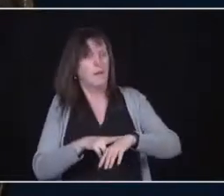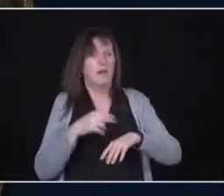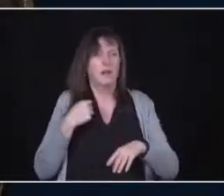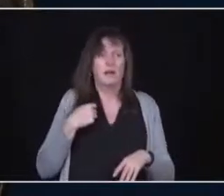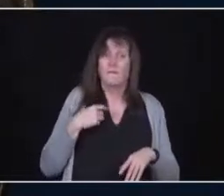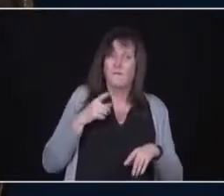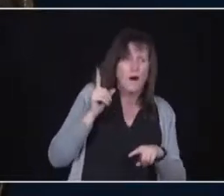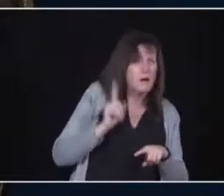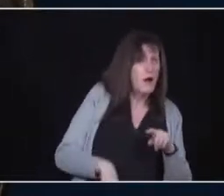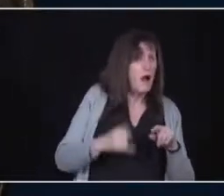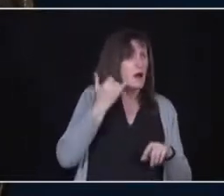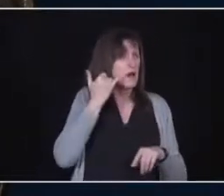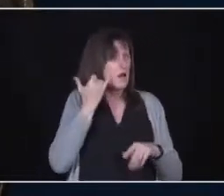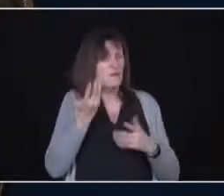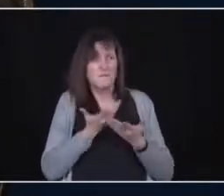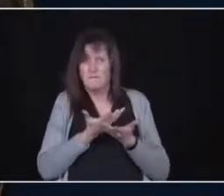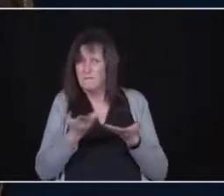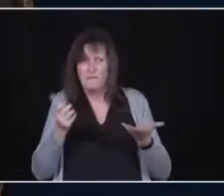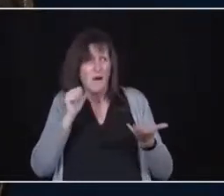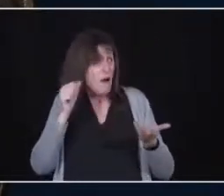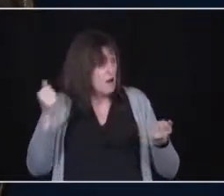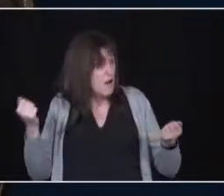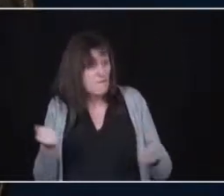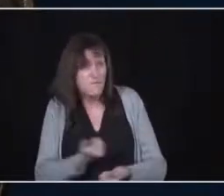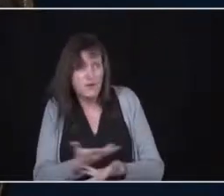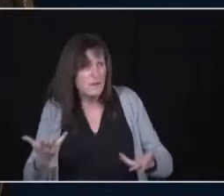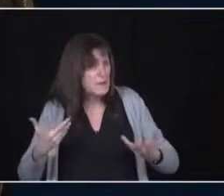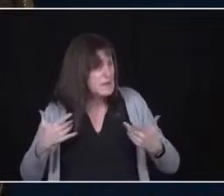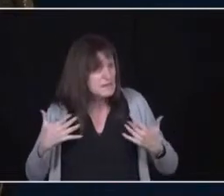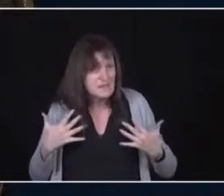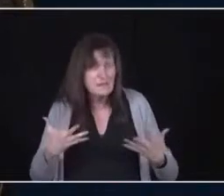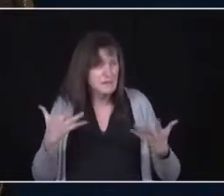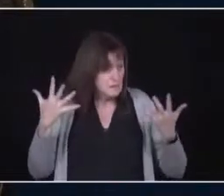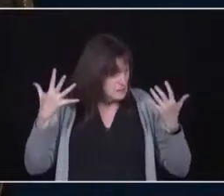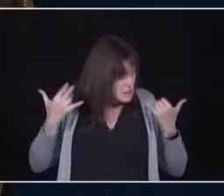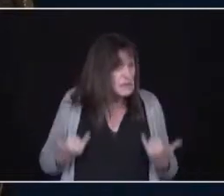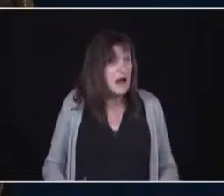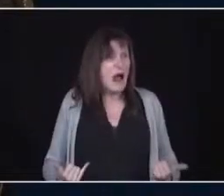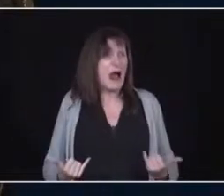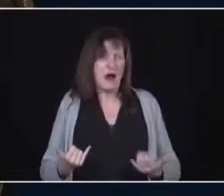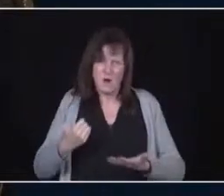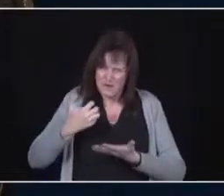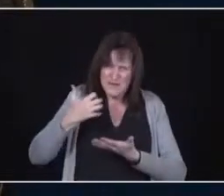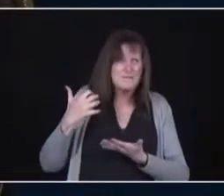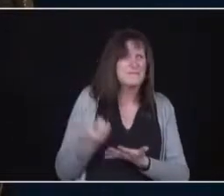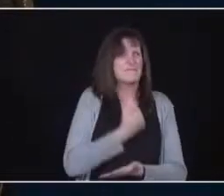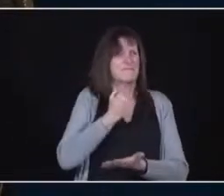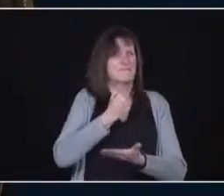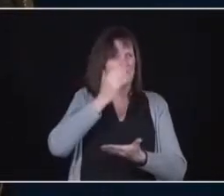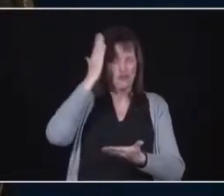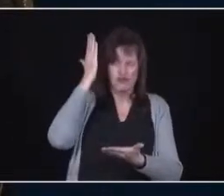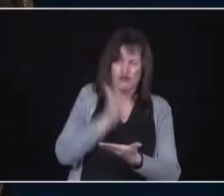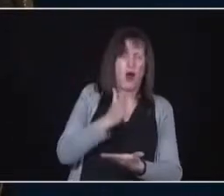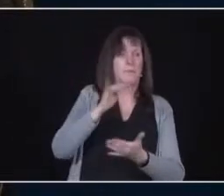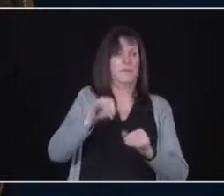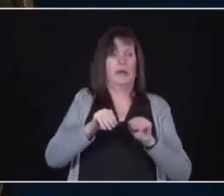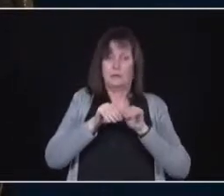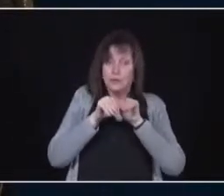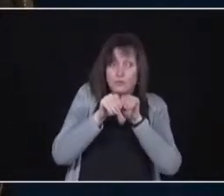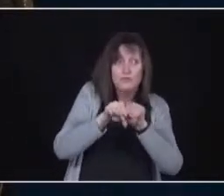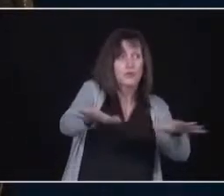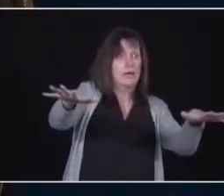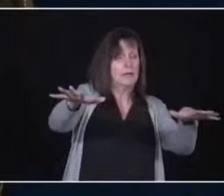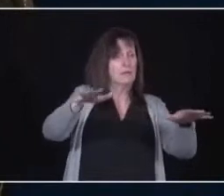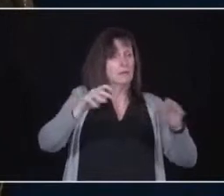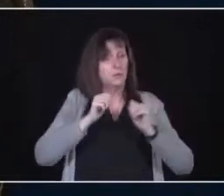can right now to stop the rapid spread of COVID-19. Together, we can make a difference to protect our loved ones and our